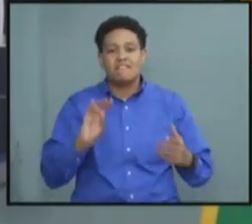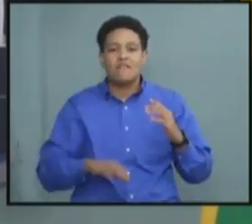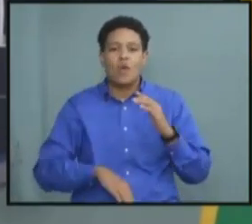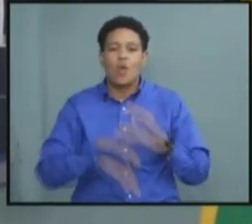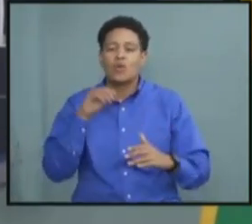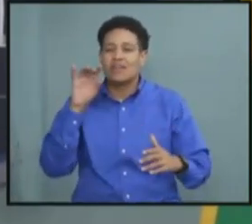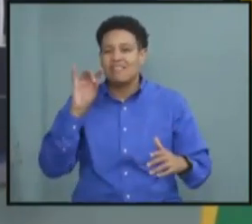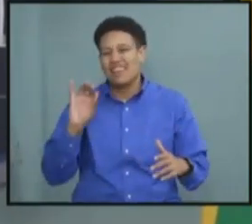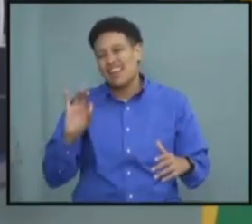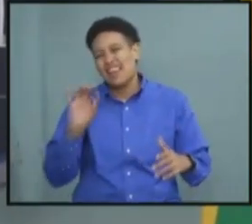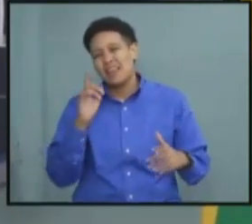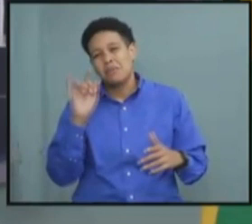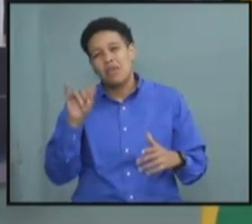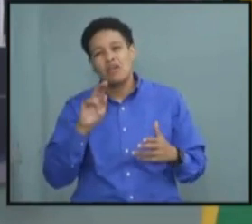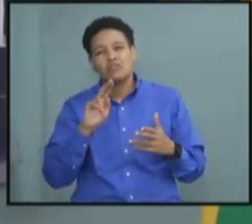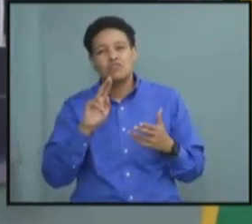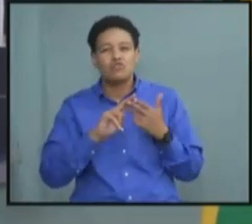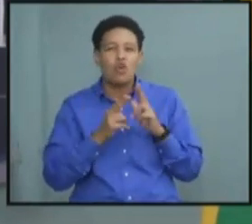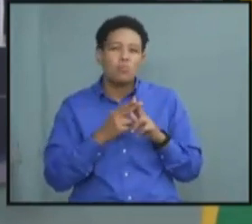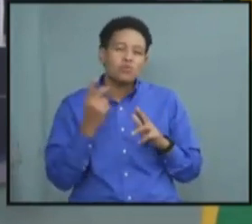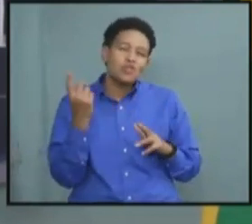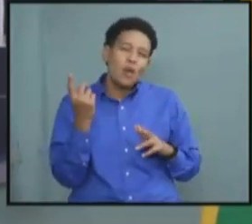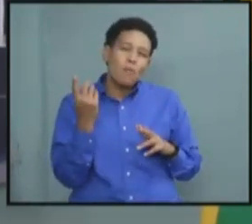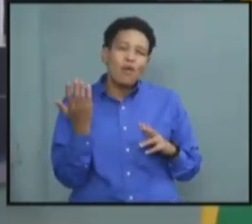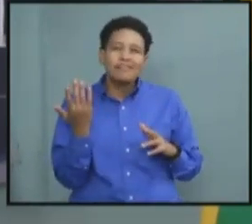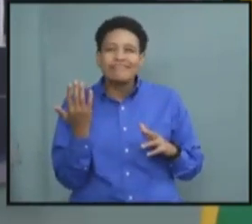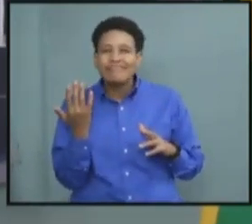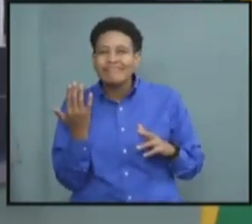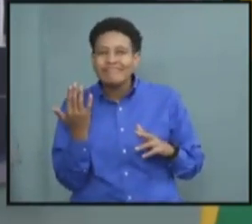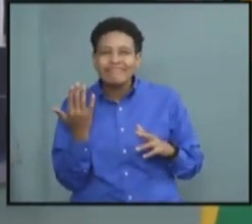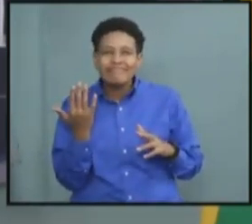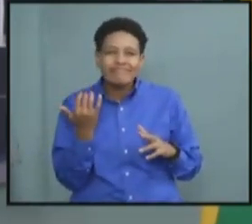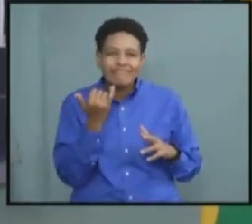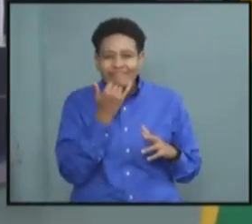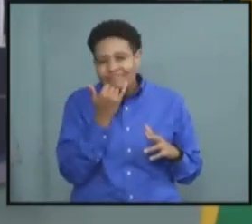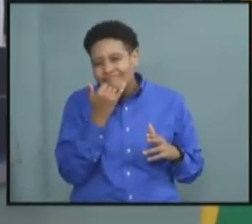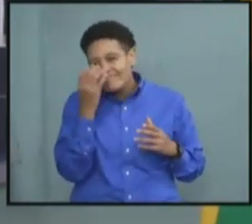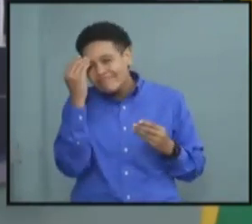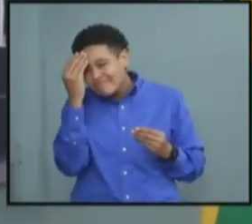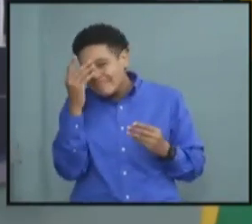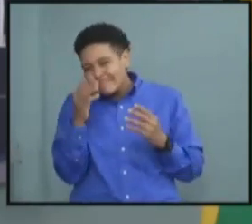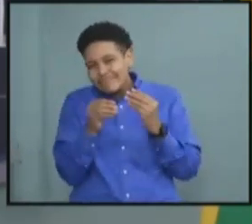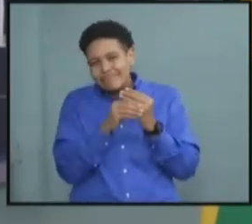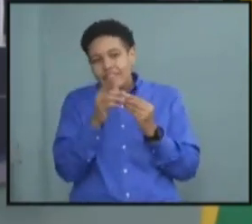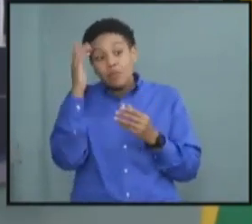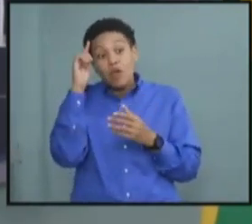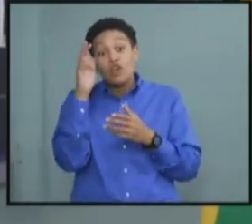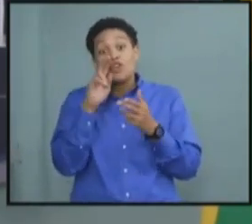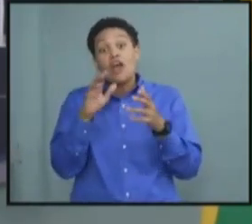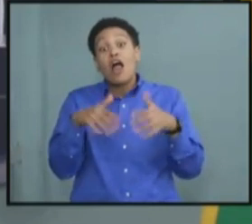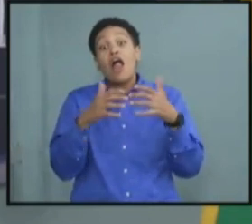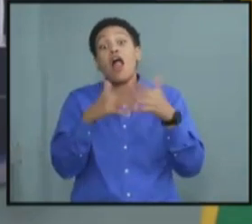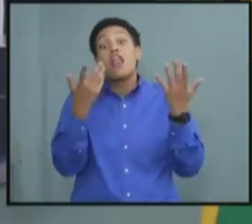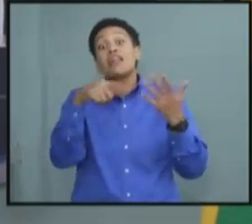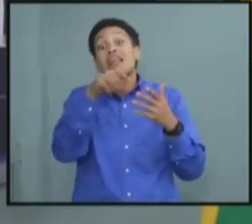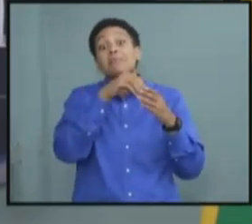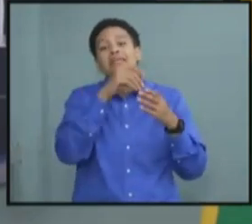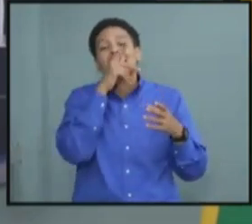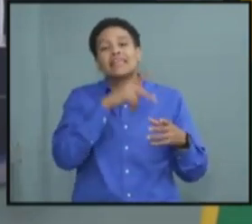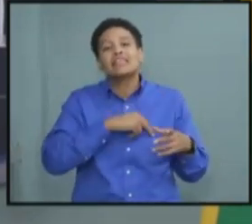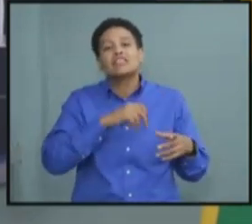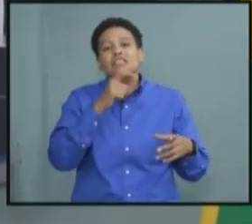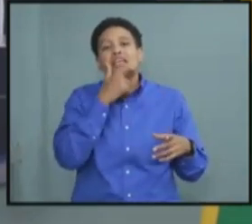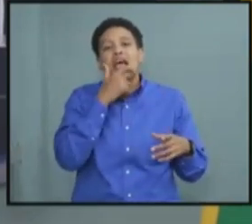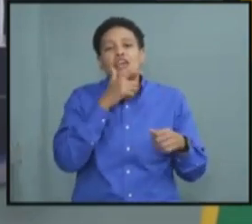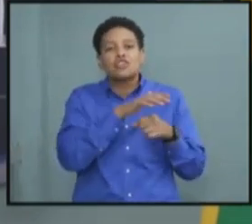that figure is somewhat misleading because a number of them are in the Kingston and St. Andrew area, and there were some issues in relation to